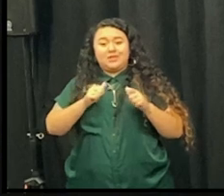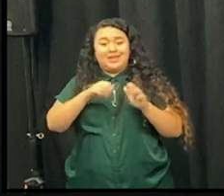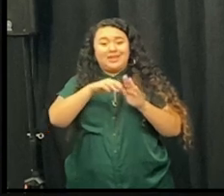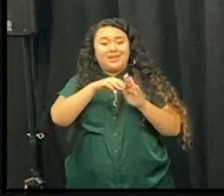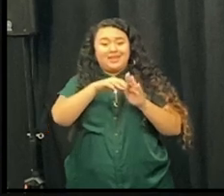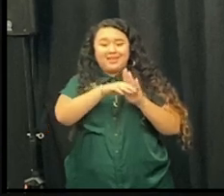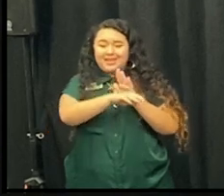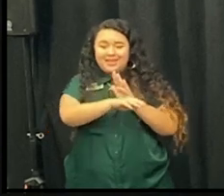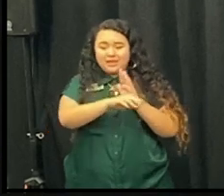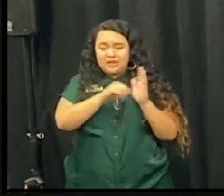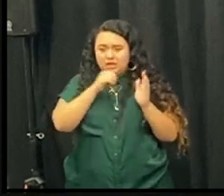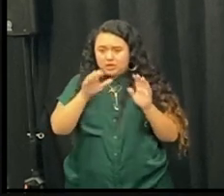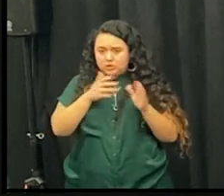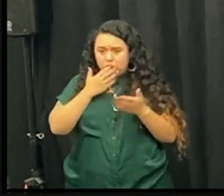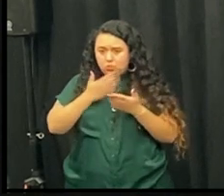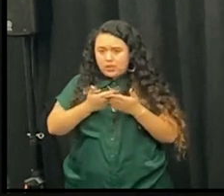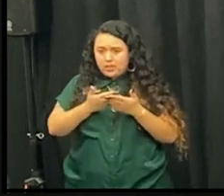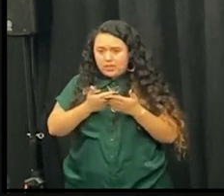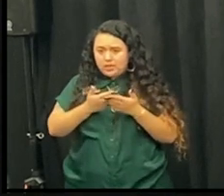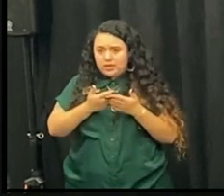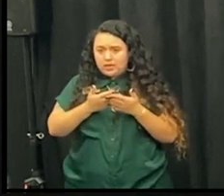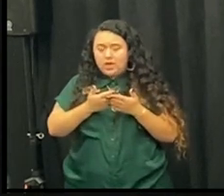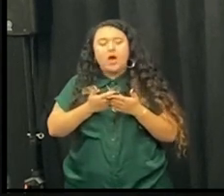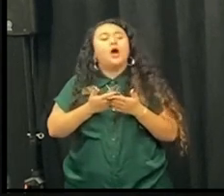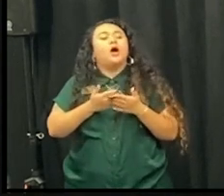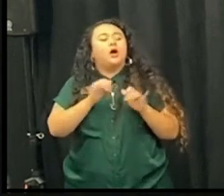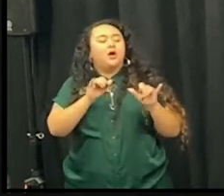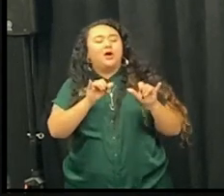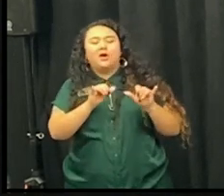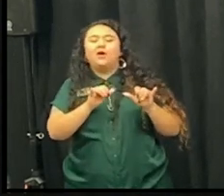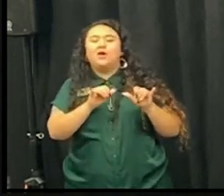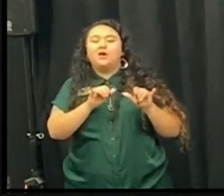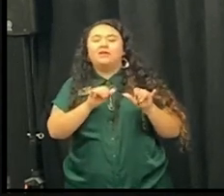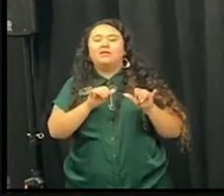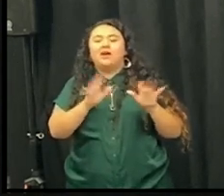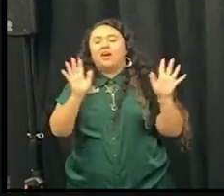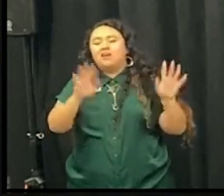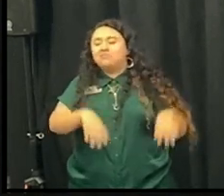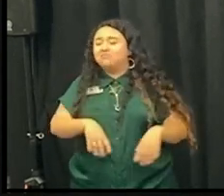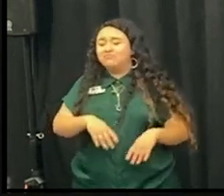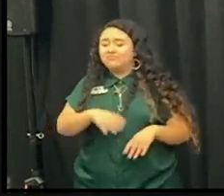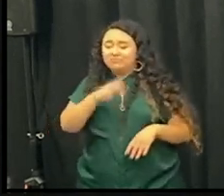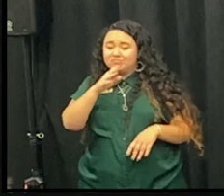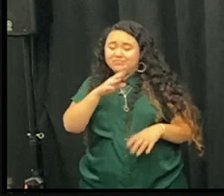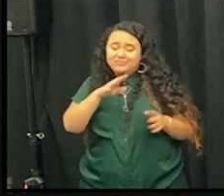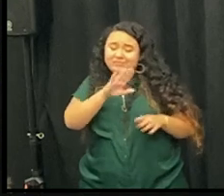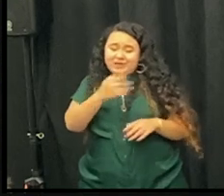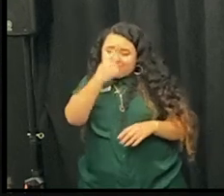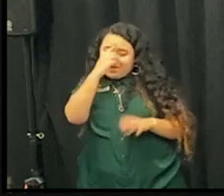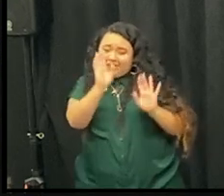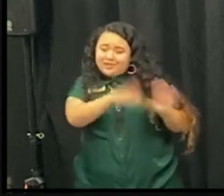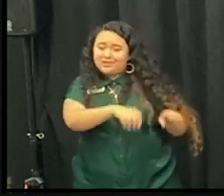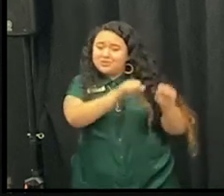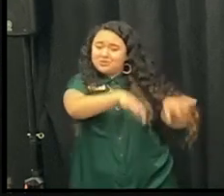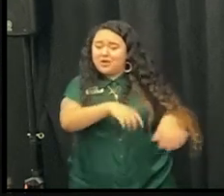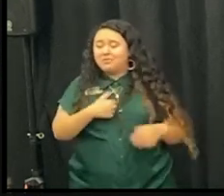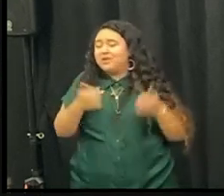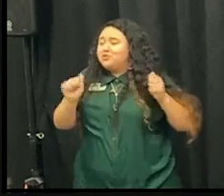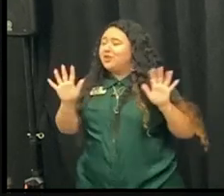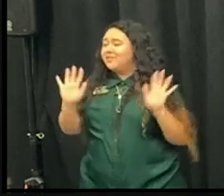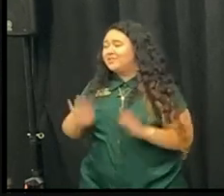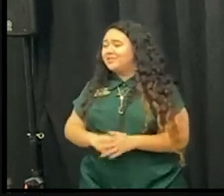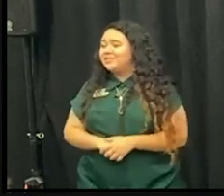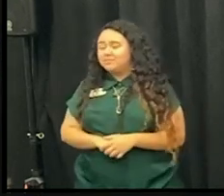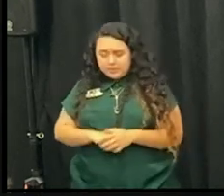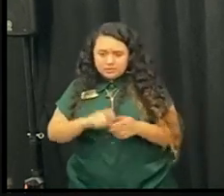know, I think they were quickly discouraged and like people were like, yeah, never mind. But, you know, change